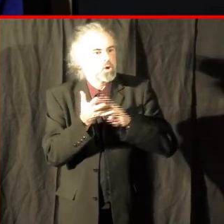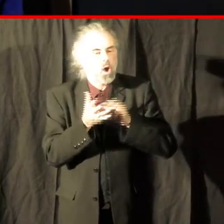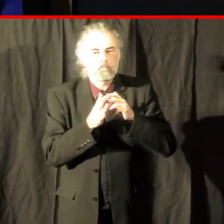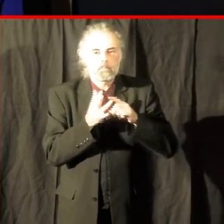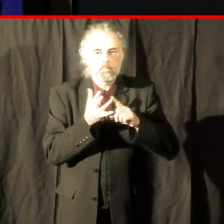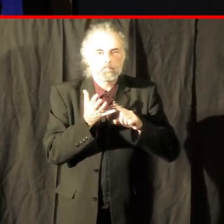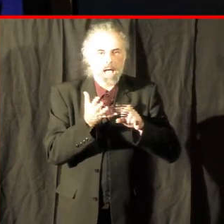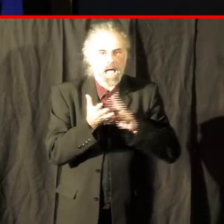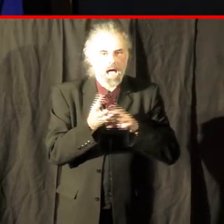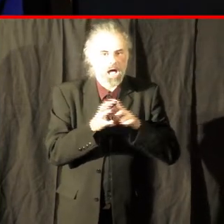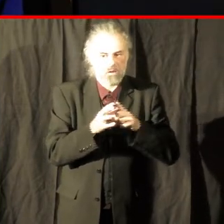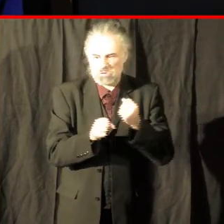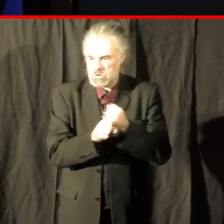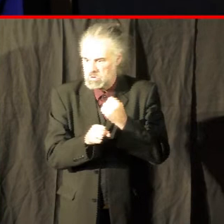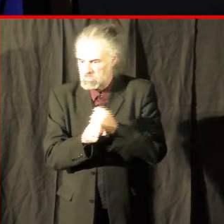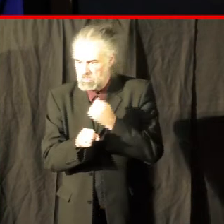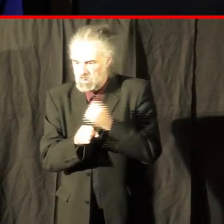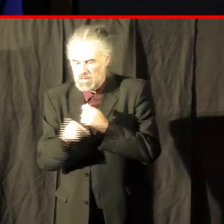of thingamabobs.